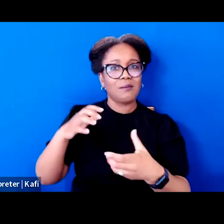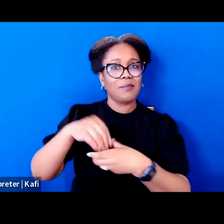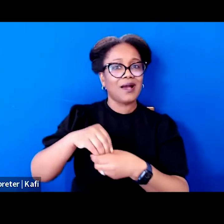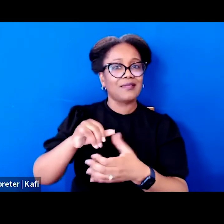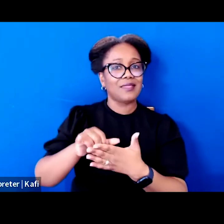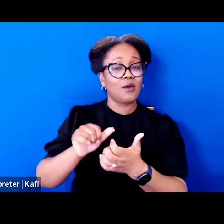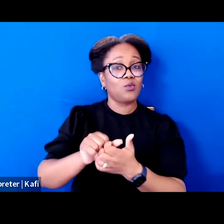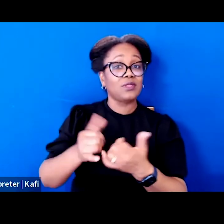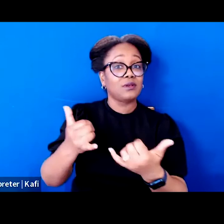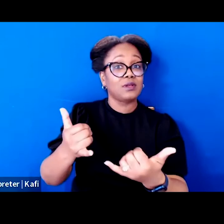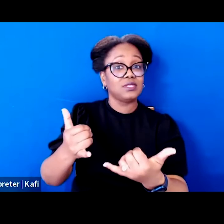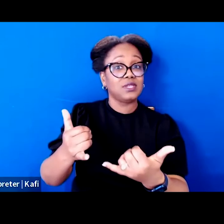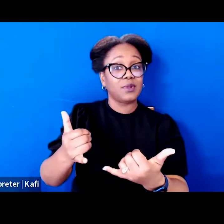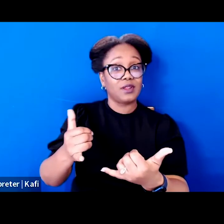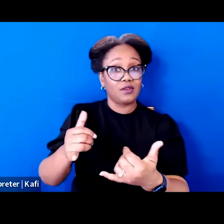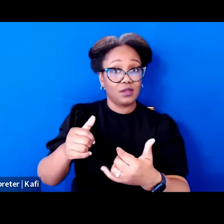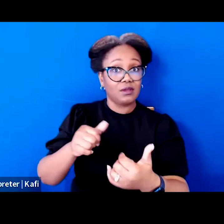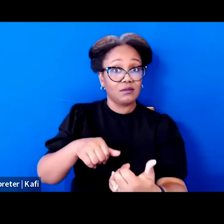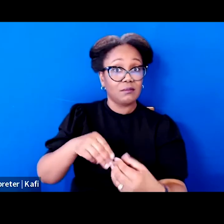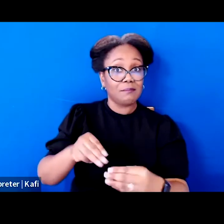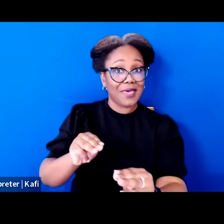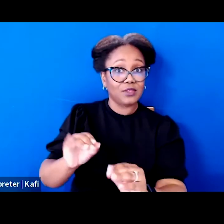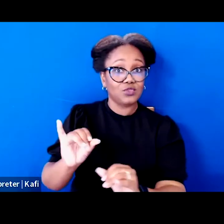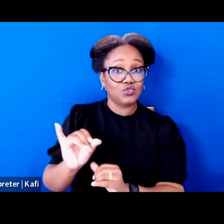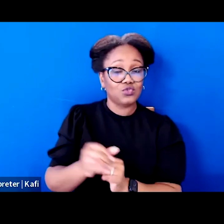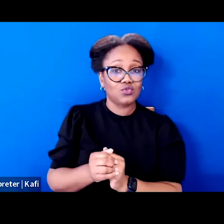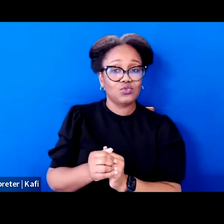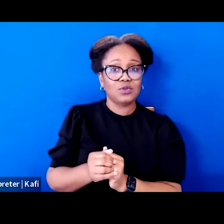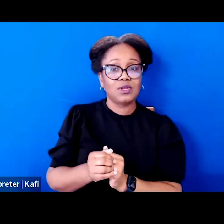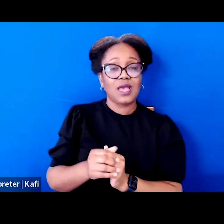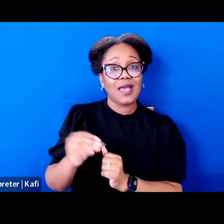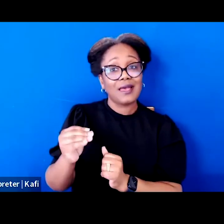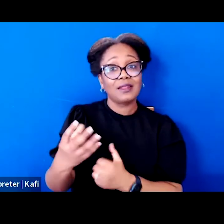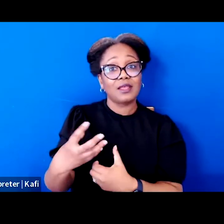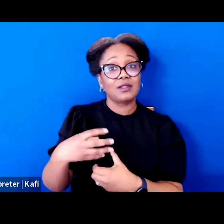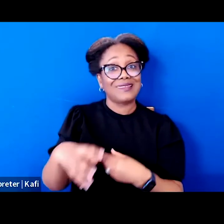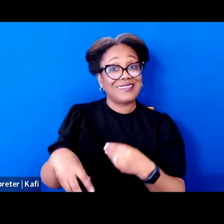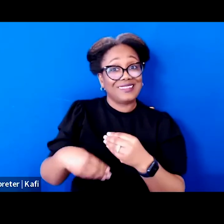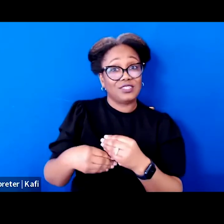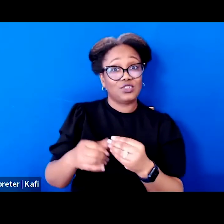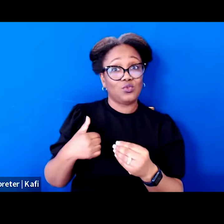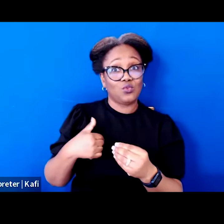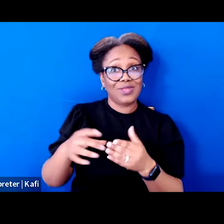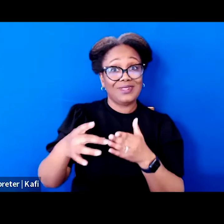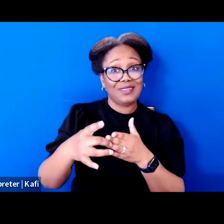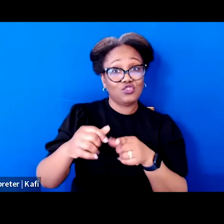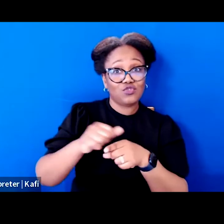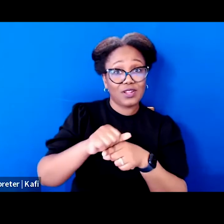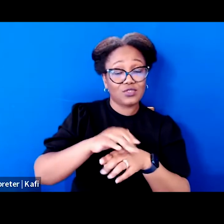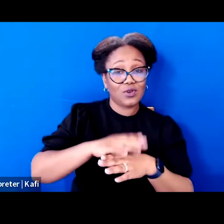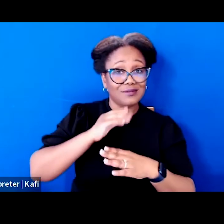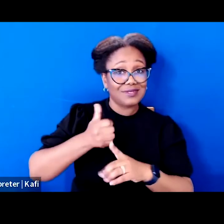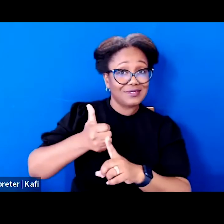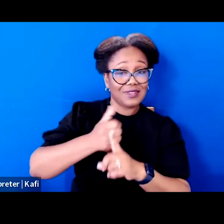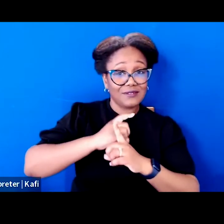we also do self-defense and community defense trainings, often led by women, femme, queer folks. We have